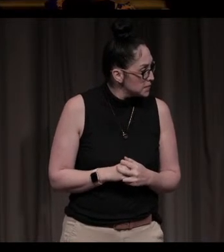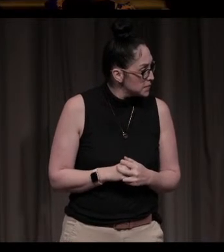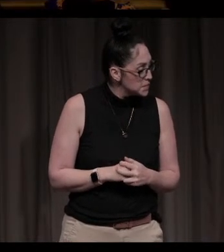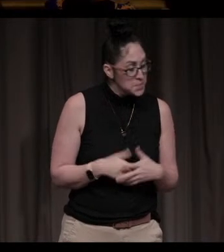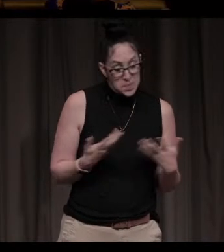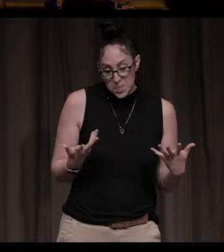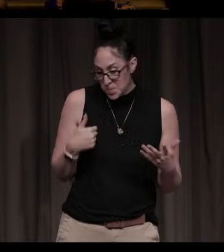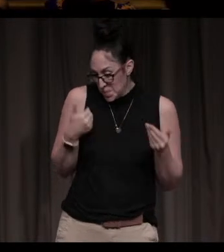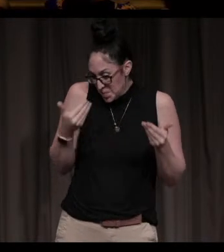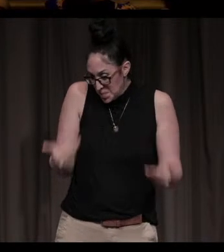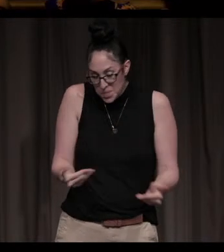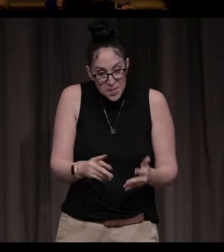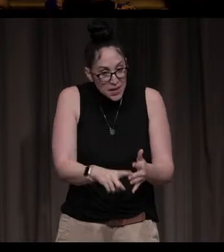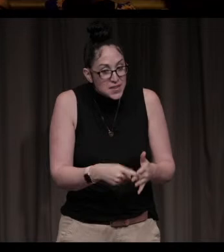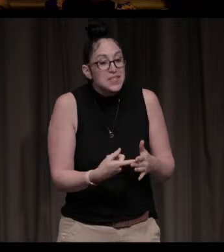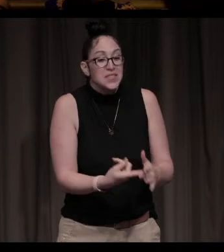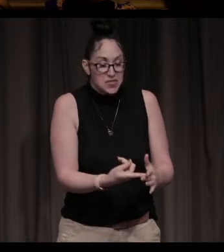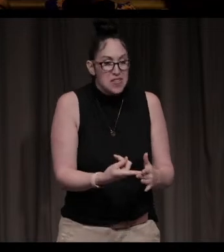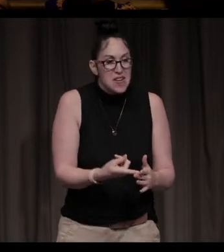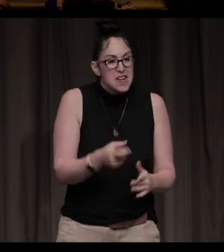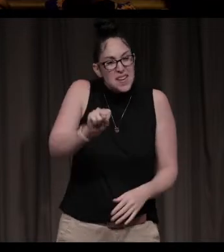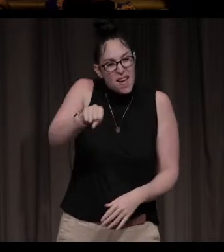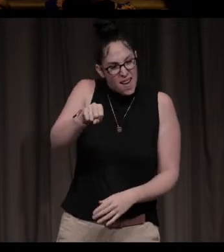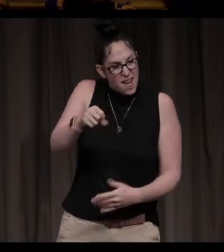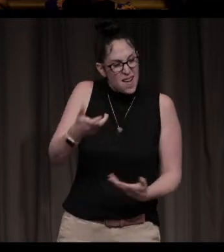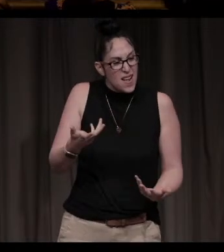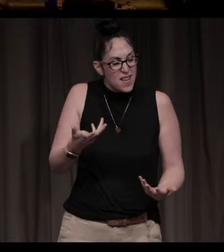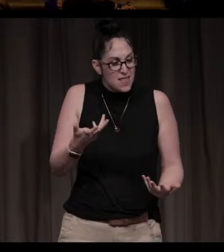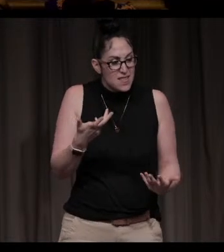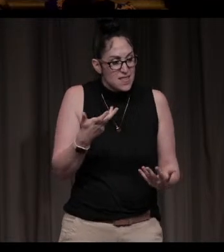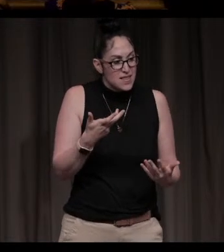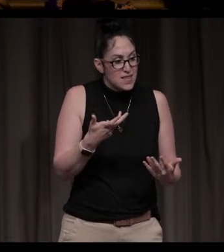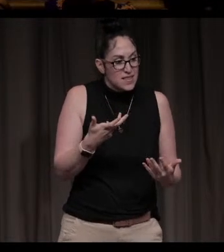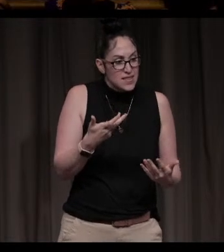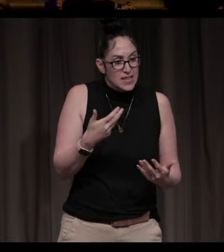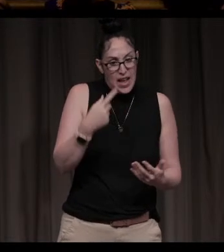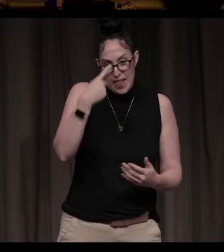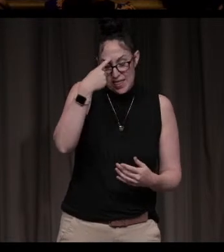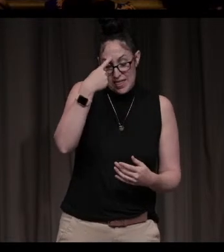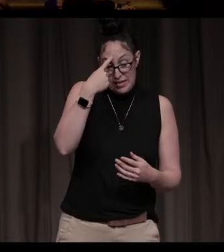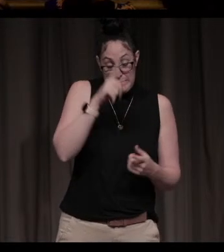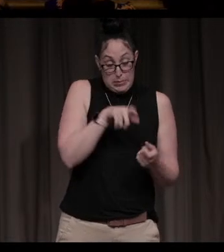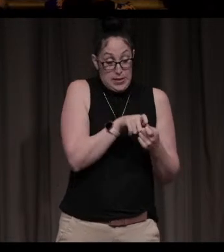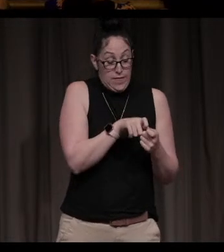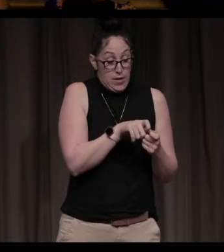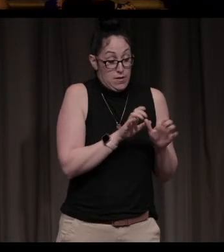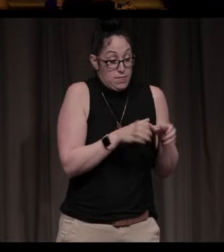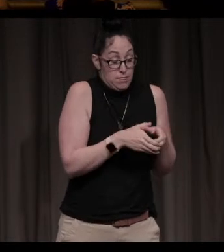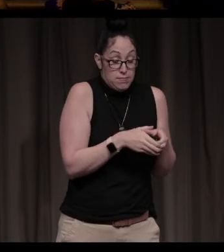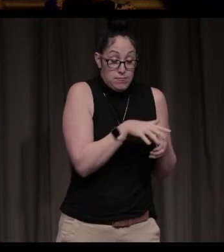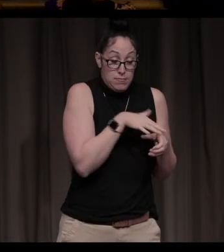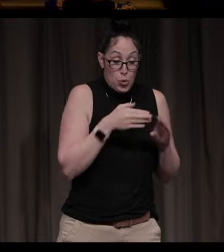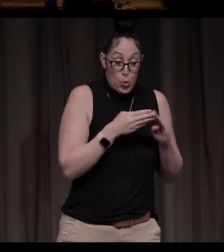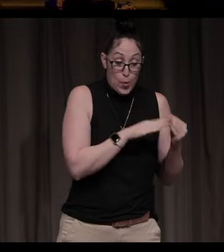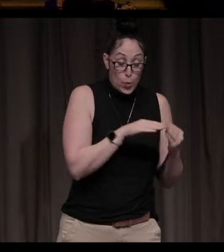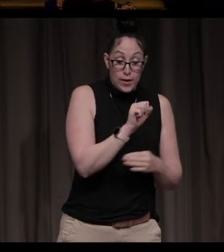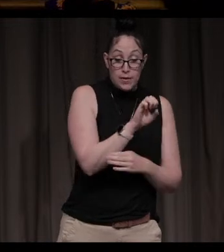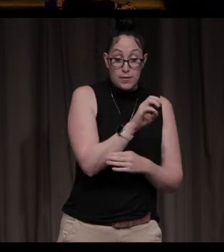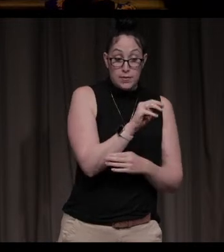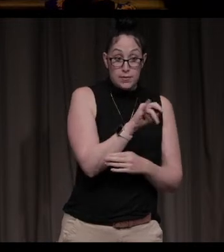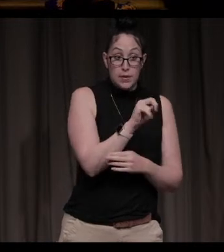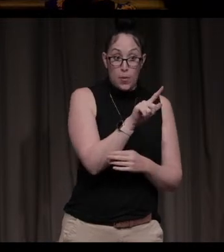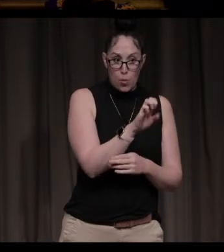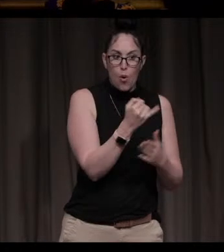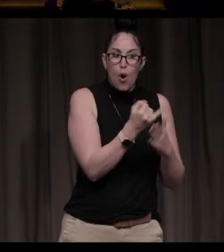I'll just start and say, yeah, I think that that's something that specifically artists in the Seminole community really, really want, is to have